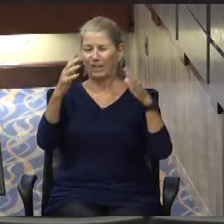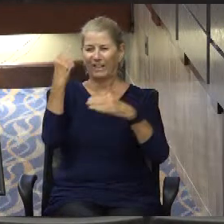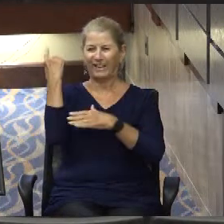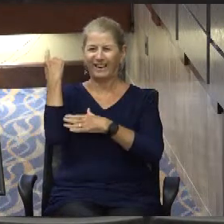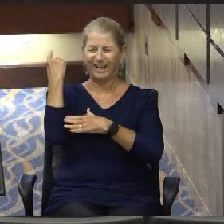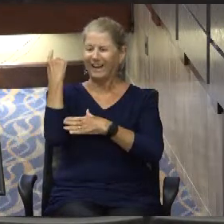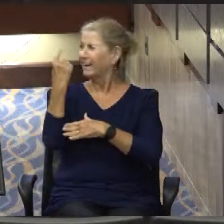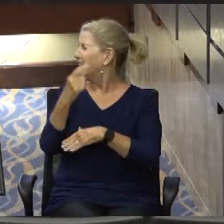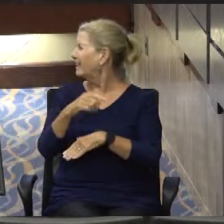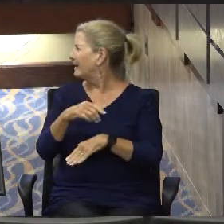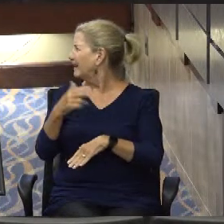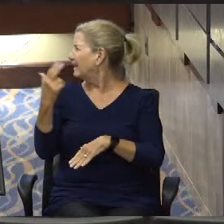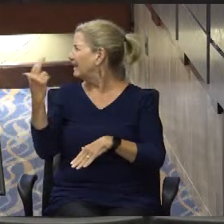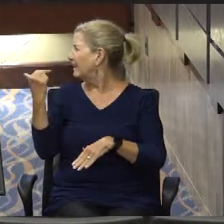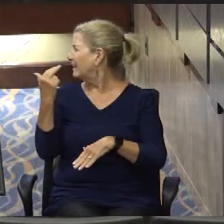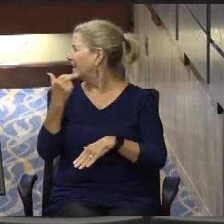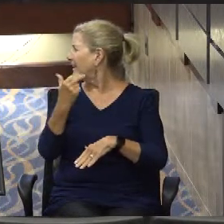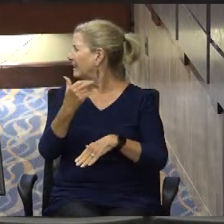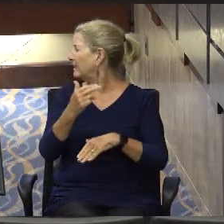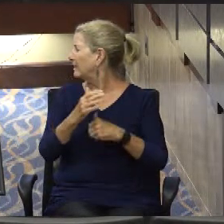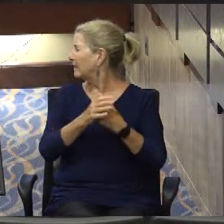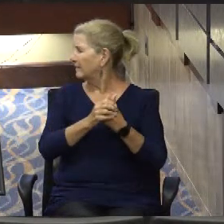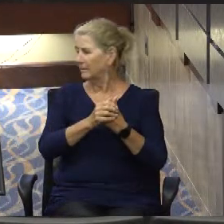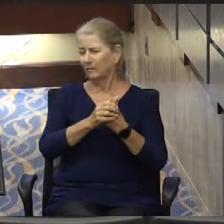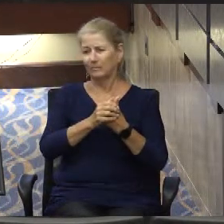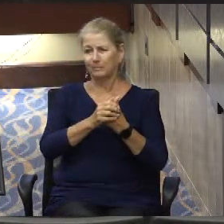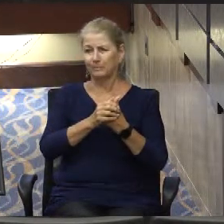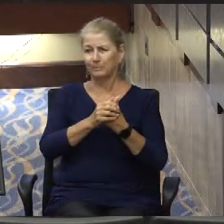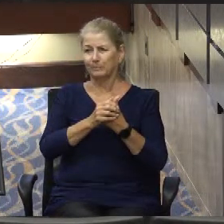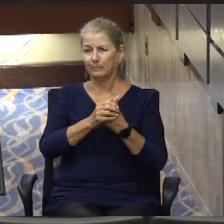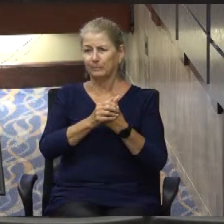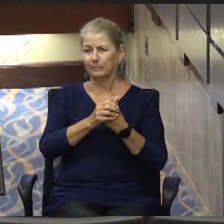Come on. Come on.